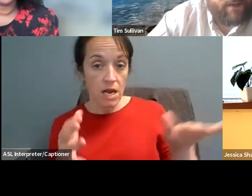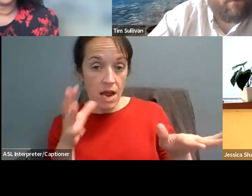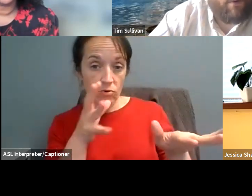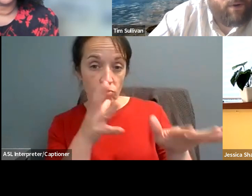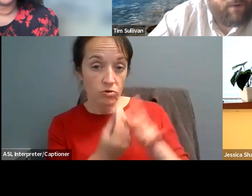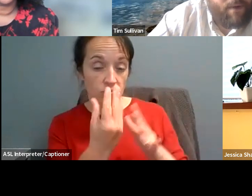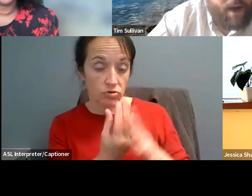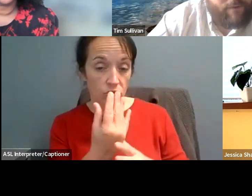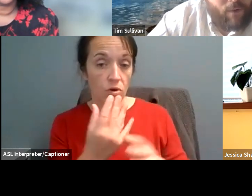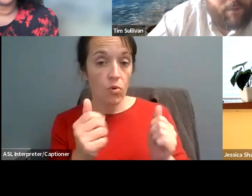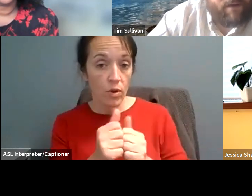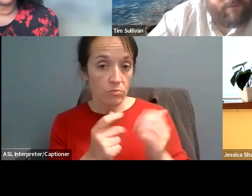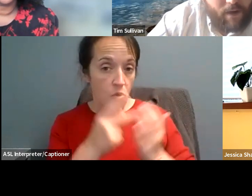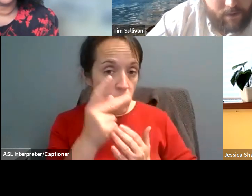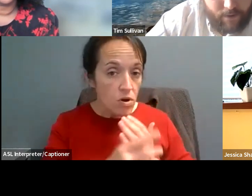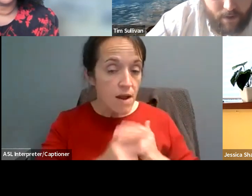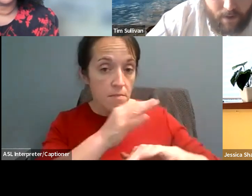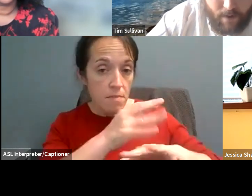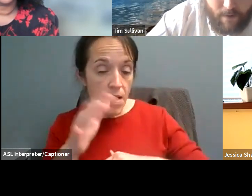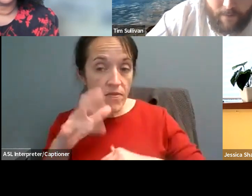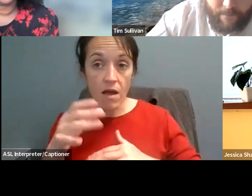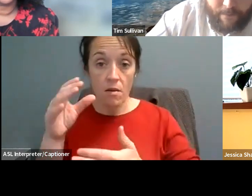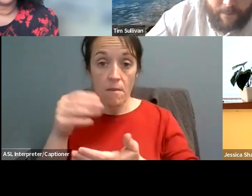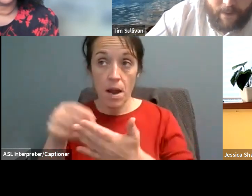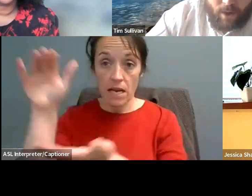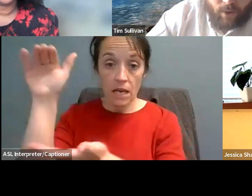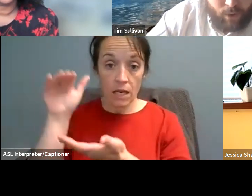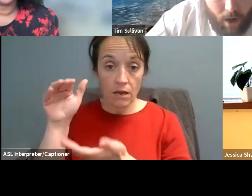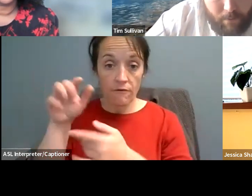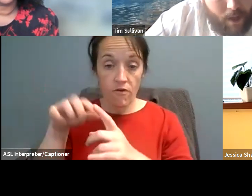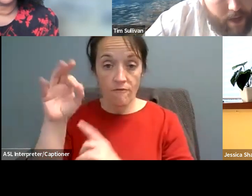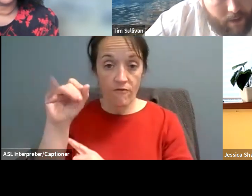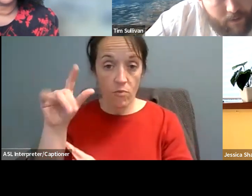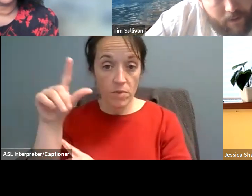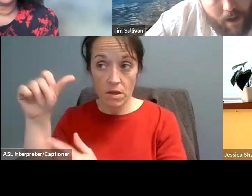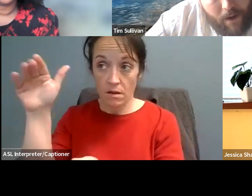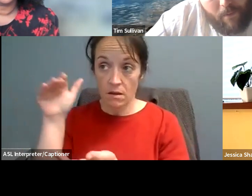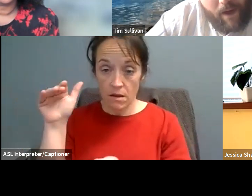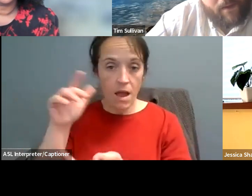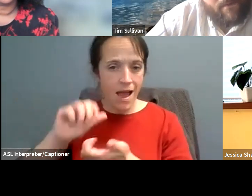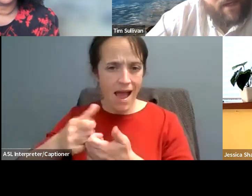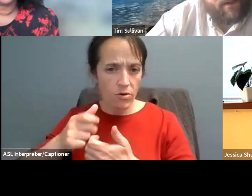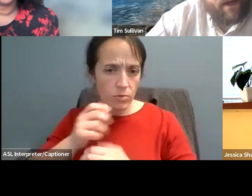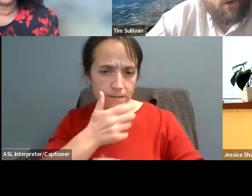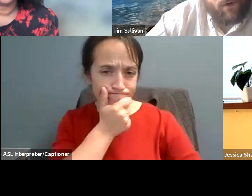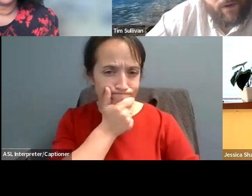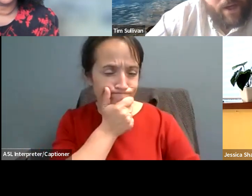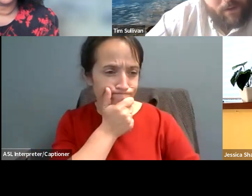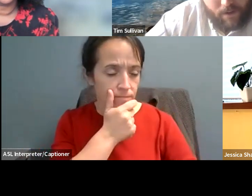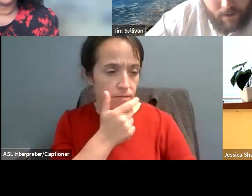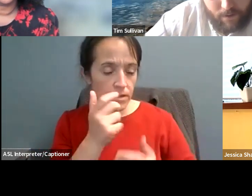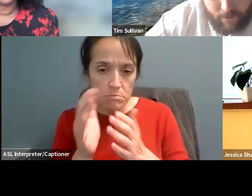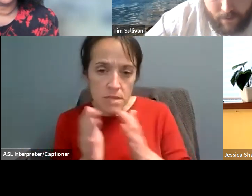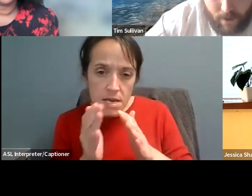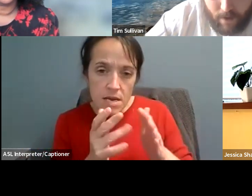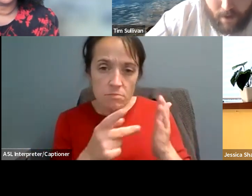programming that's supported by formula funds. So strong plans that best meet stakeholder